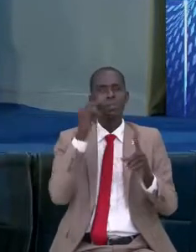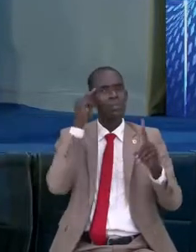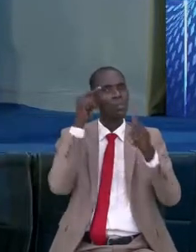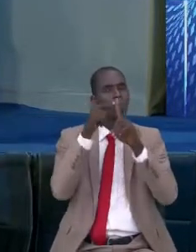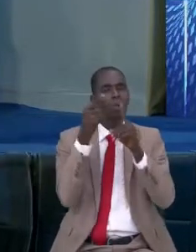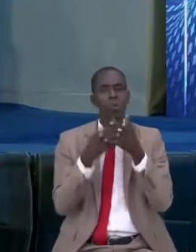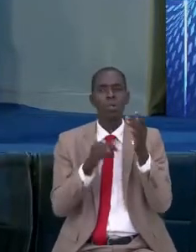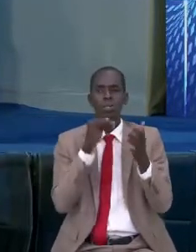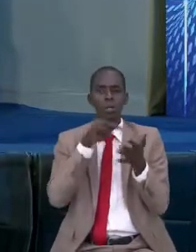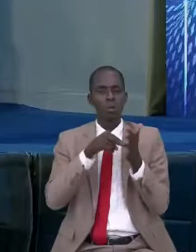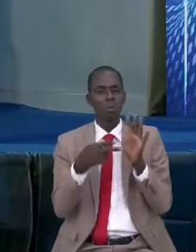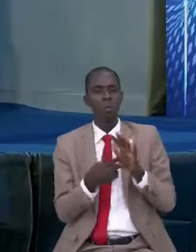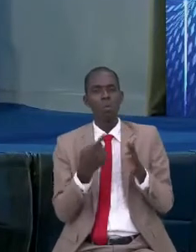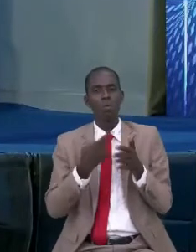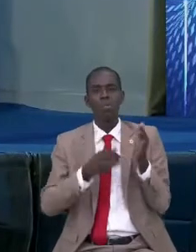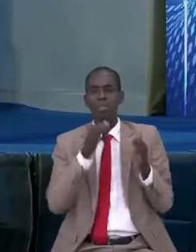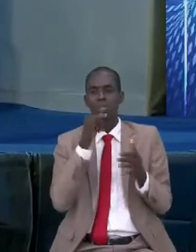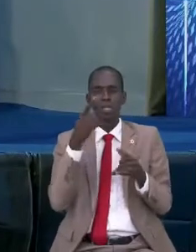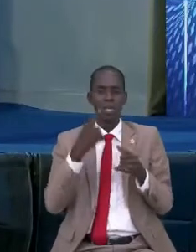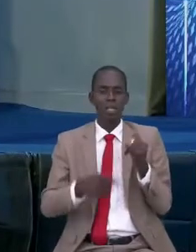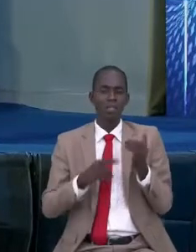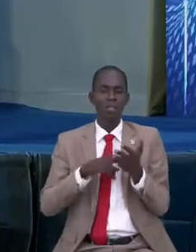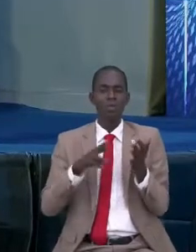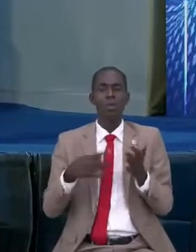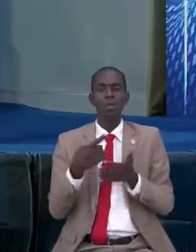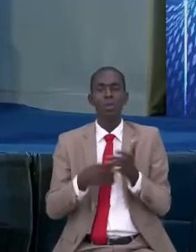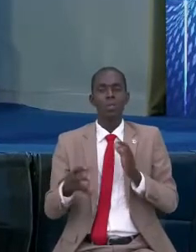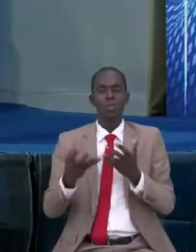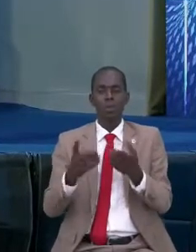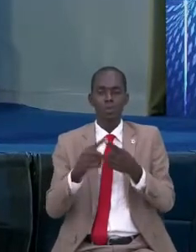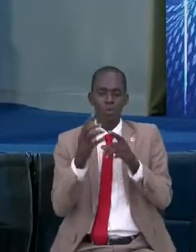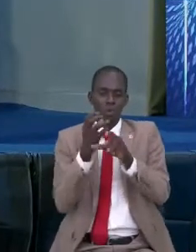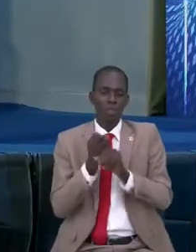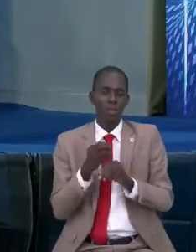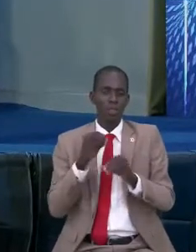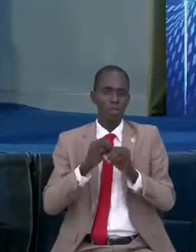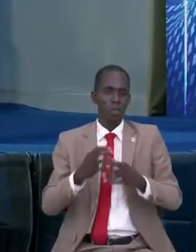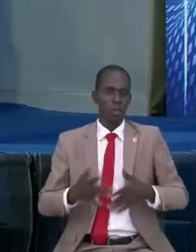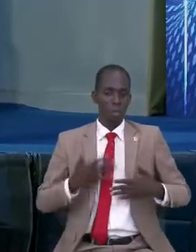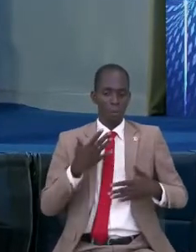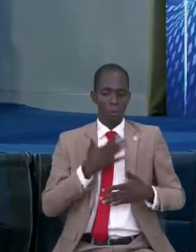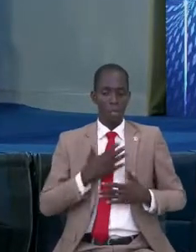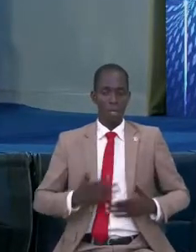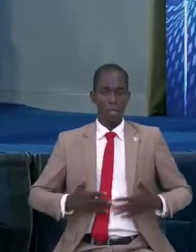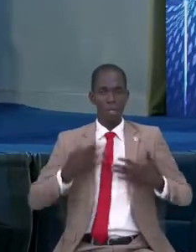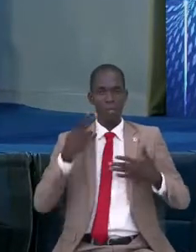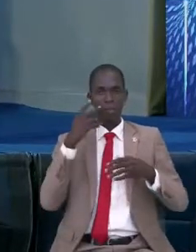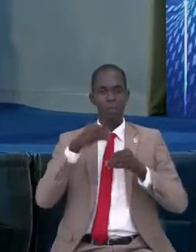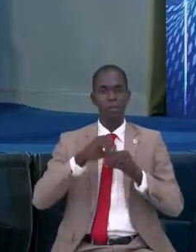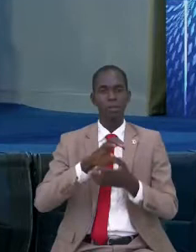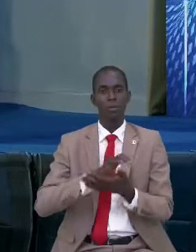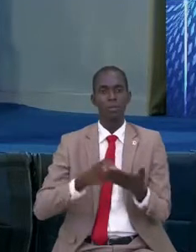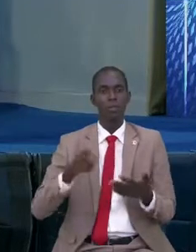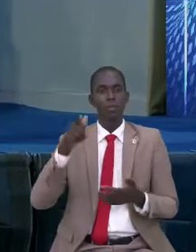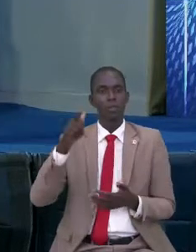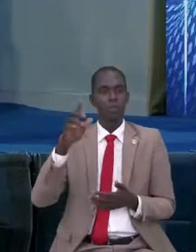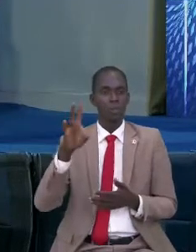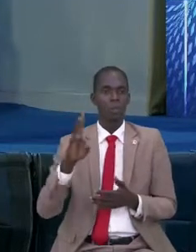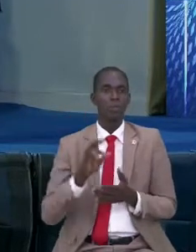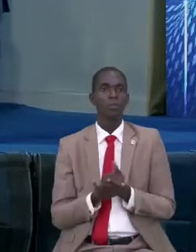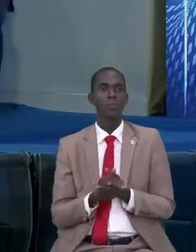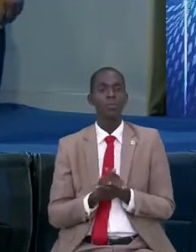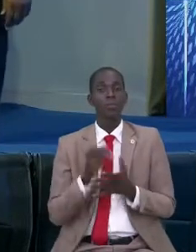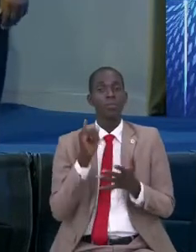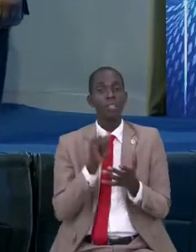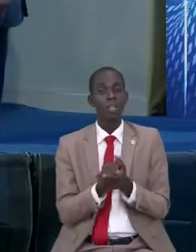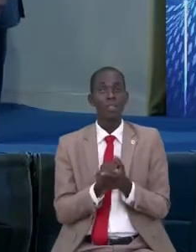purpose? What's the end result? What does he want to achieve in your life, in my life? Verse 27, it says that